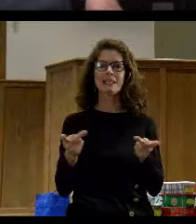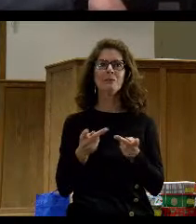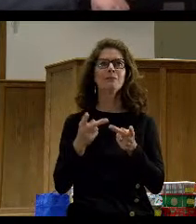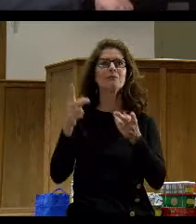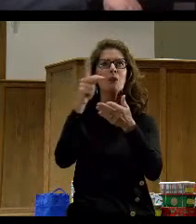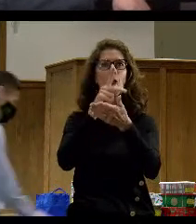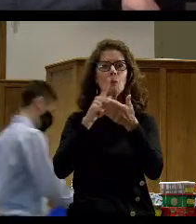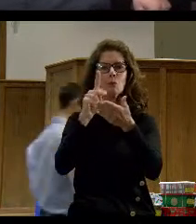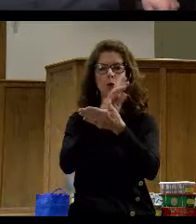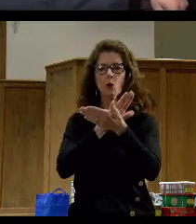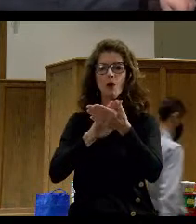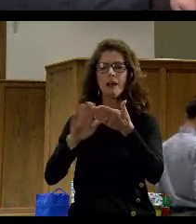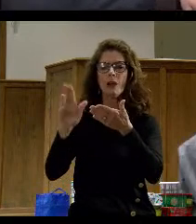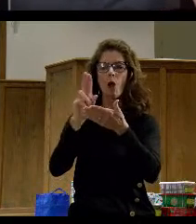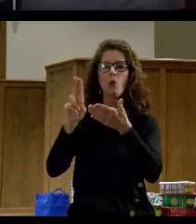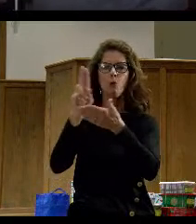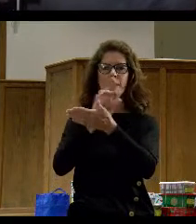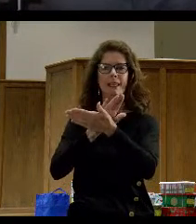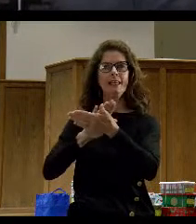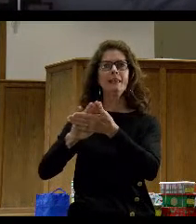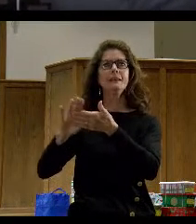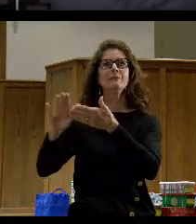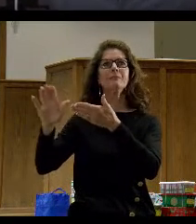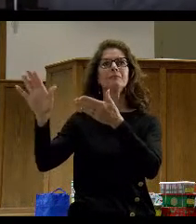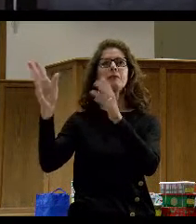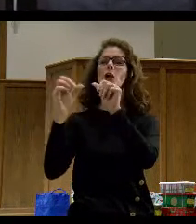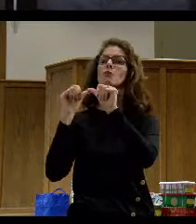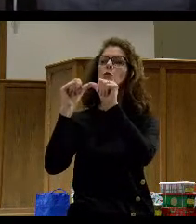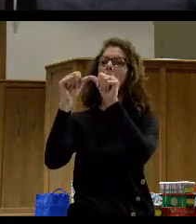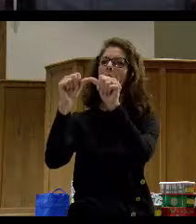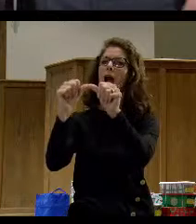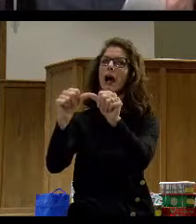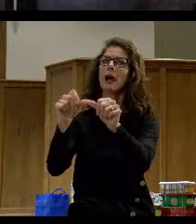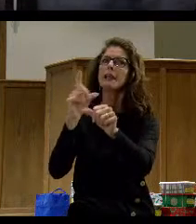pure and holy, tried and